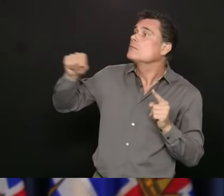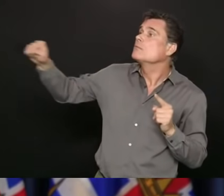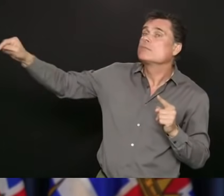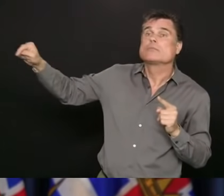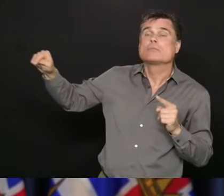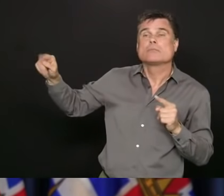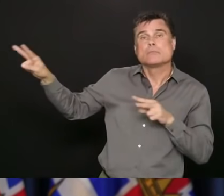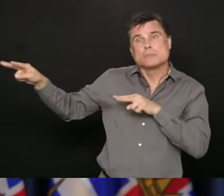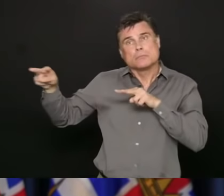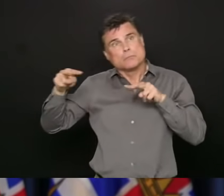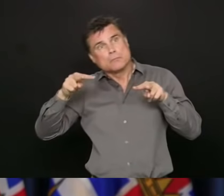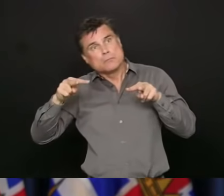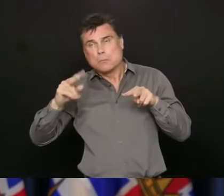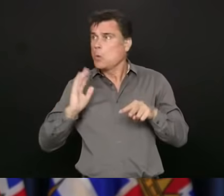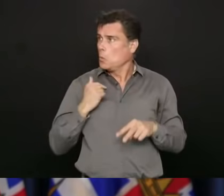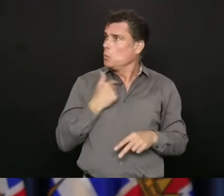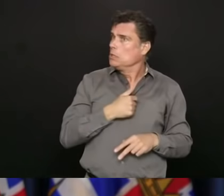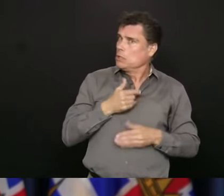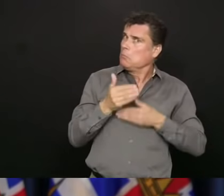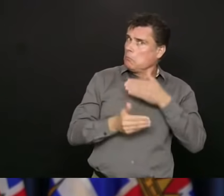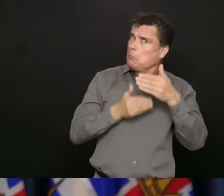Next up, we have Samir Kaushal.